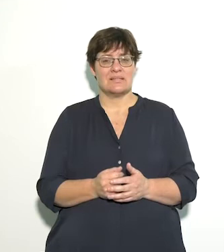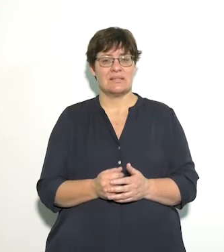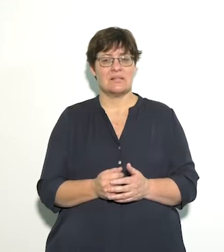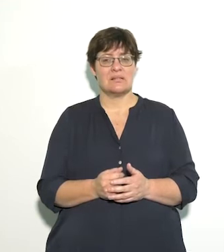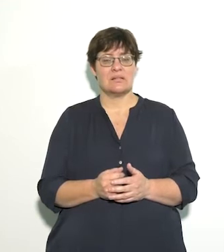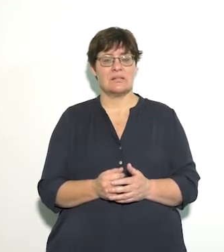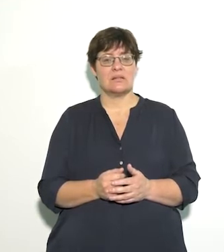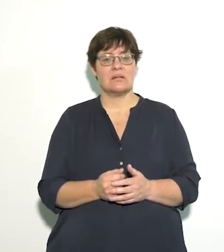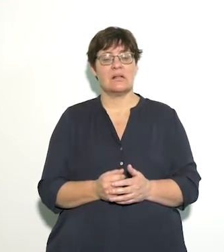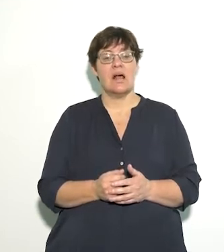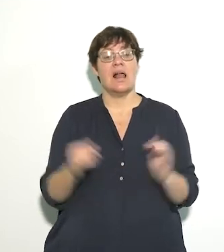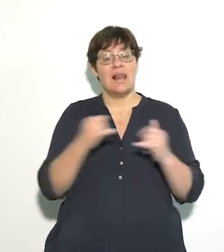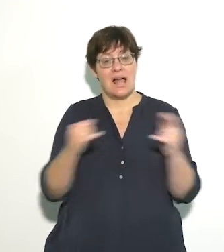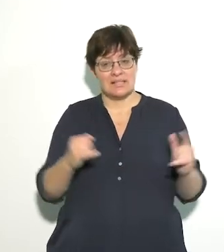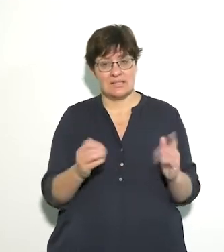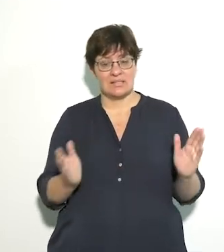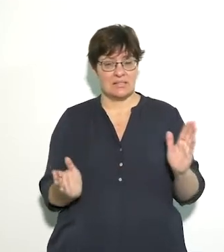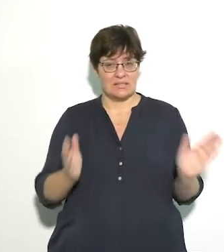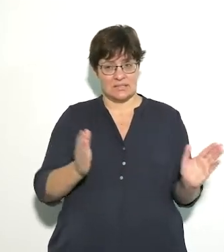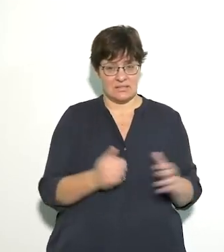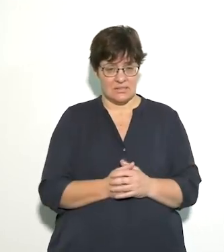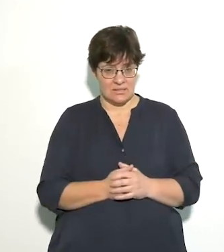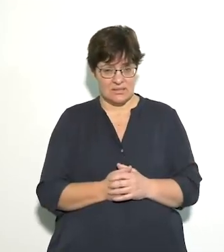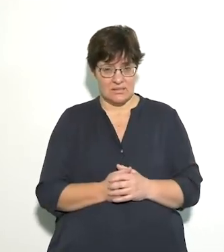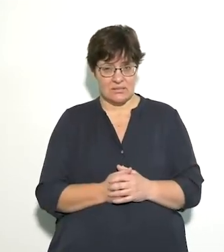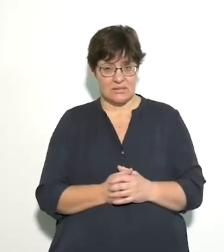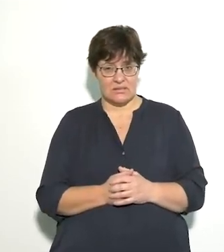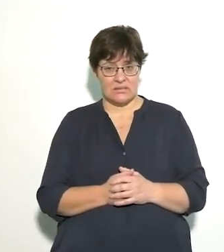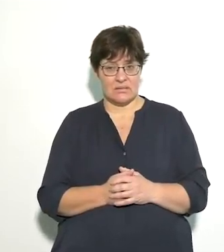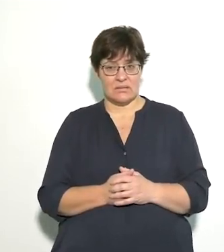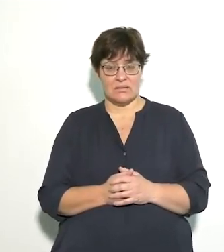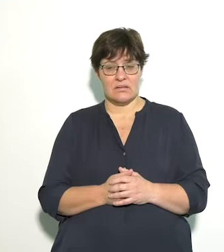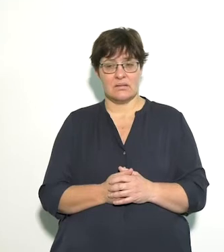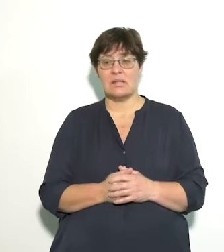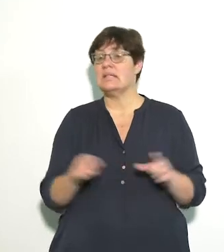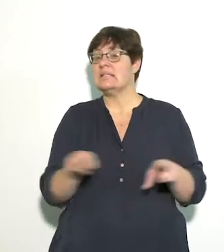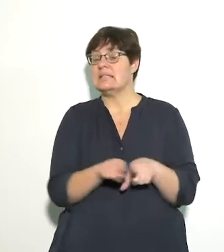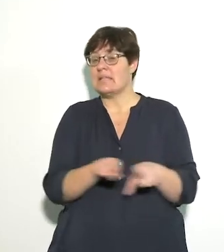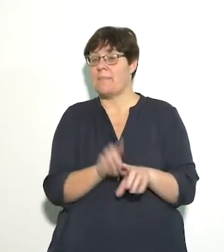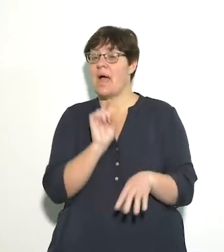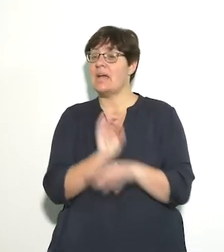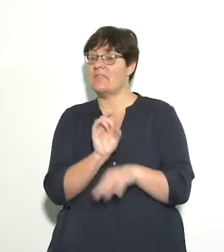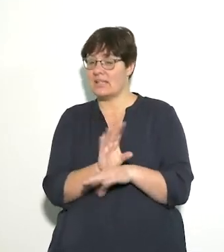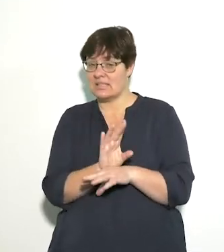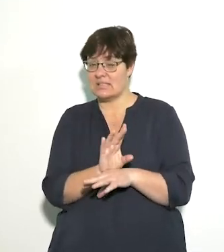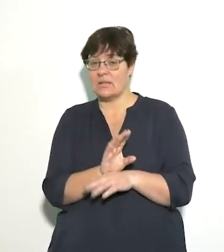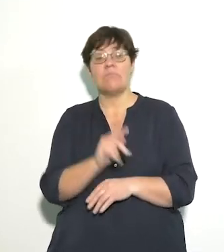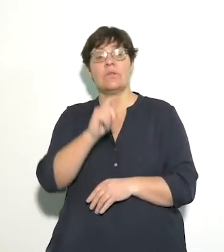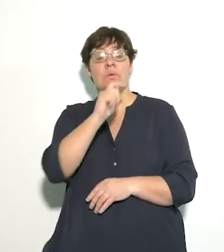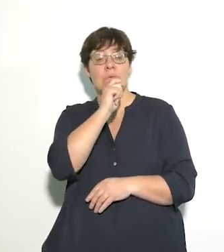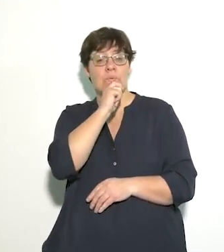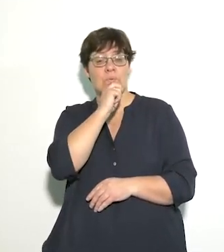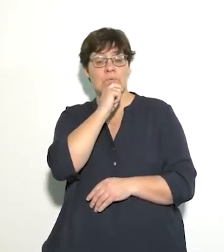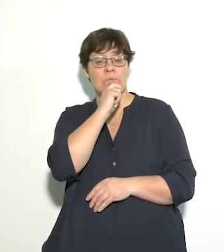to turn your lines sideways and your piece of paper juts out there. Now, I would also advise that you use a